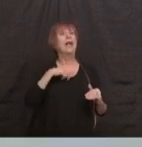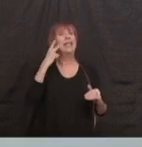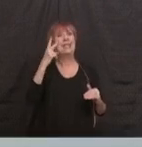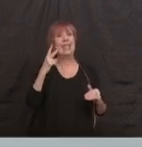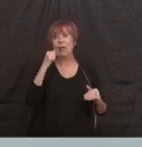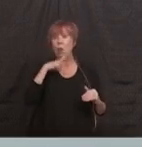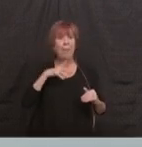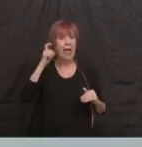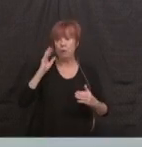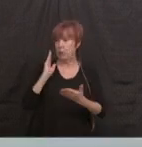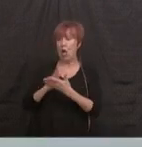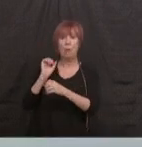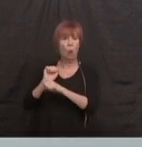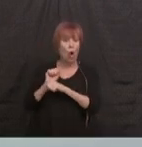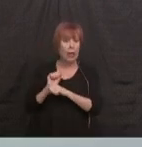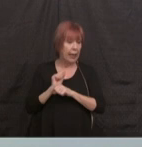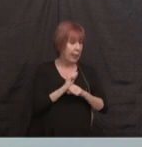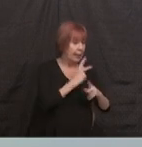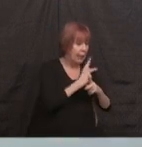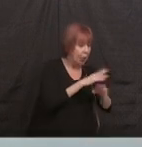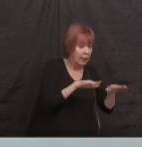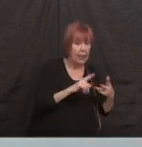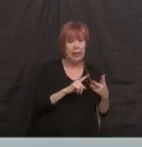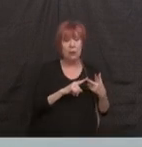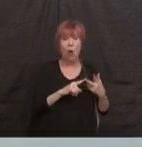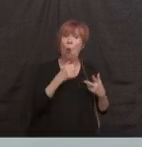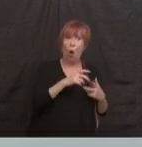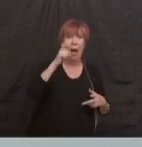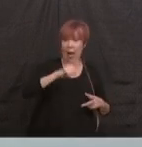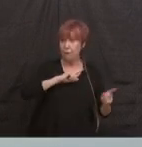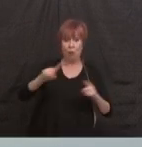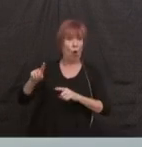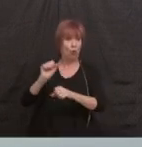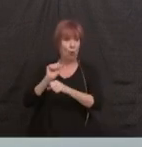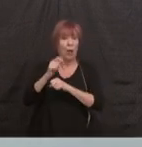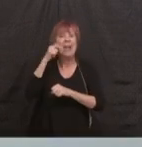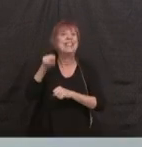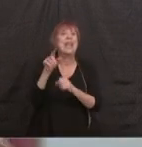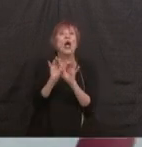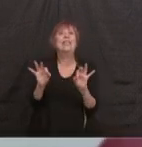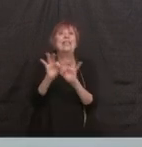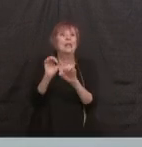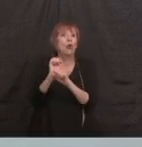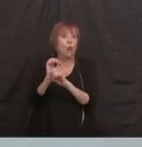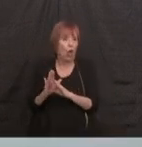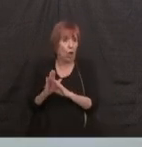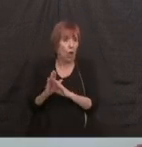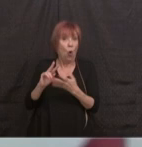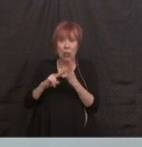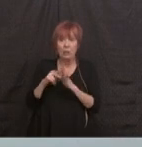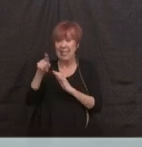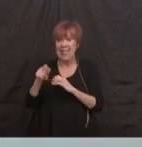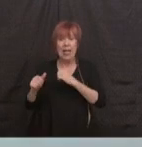leave the workforce. We've seen women having to go to work because they're essential workers and putting their lives and their families' lives on the